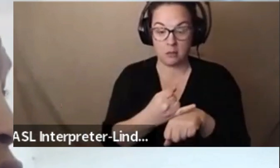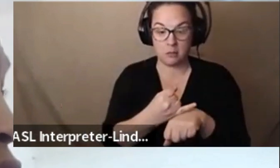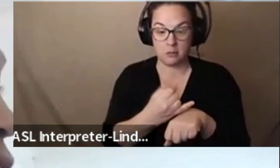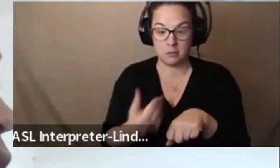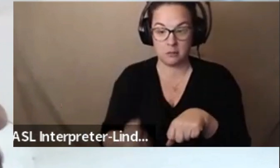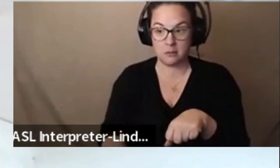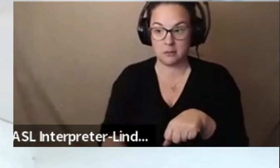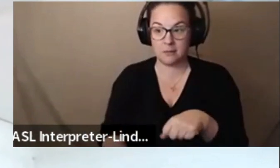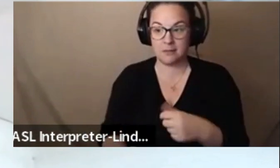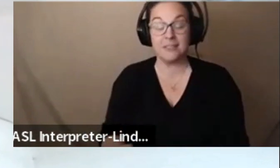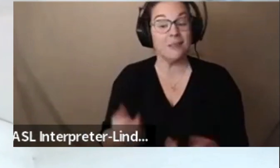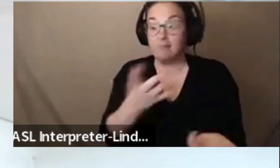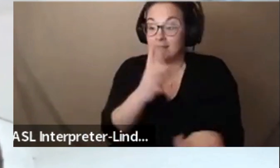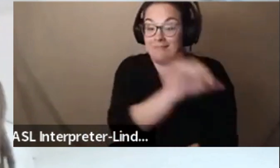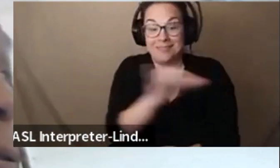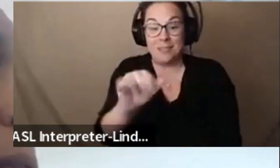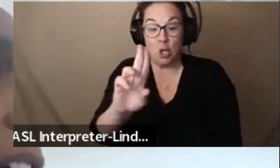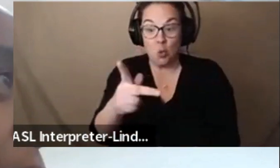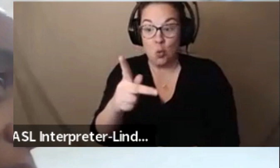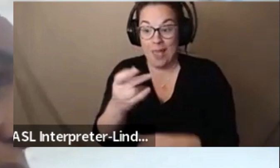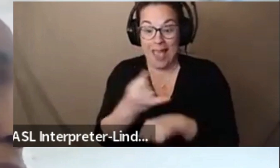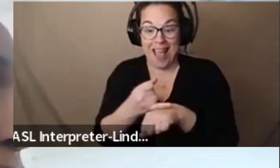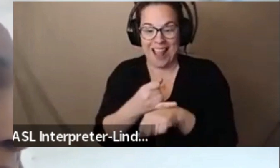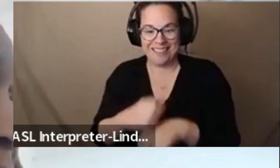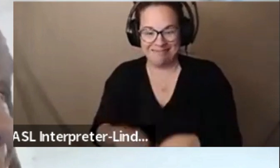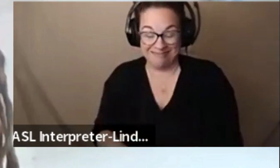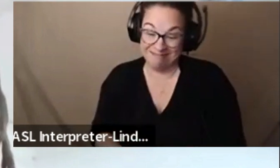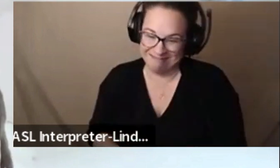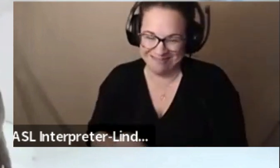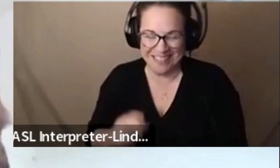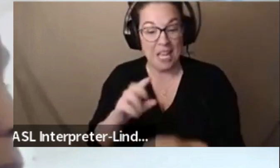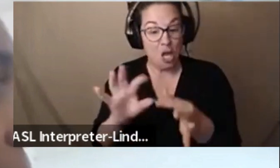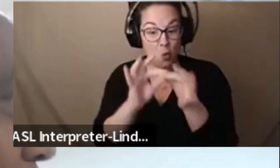it's not a united island, even though we're called the United Kingdom.